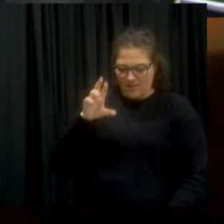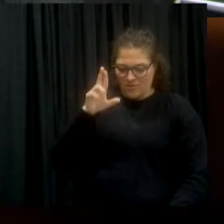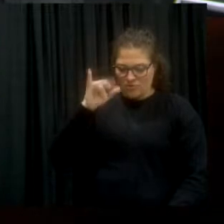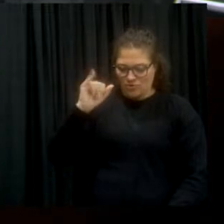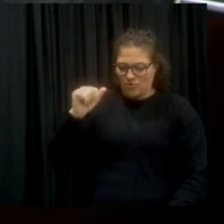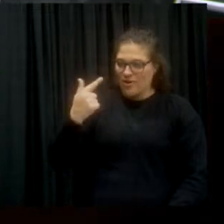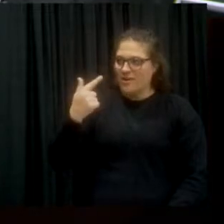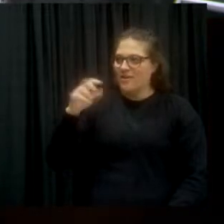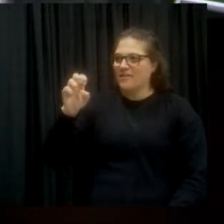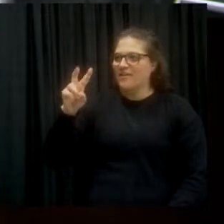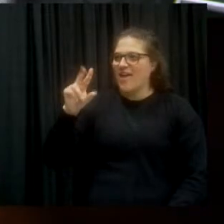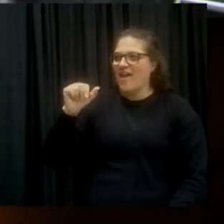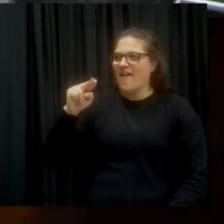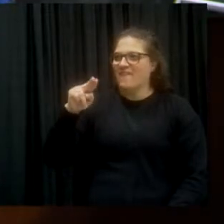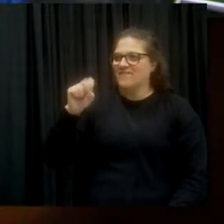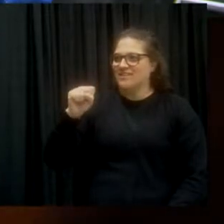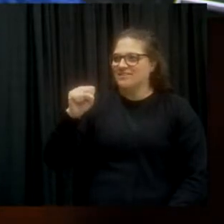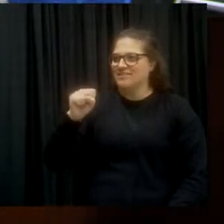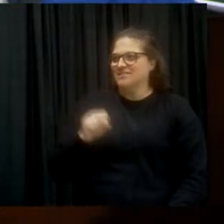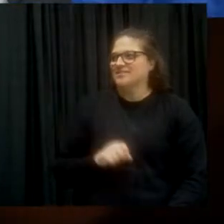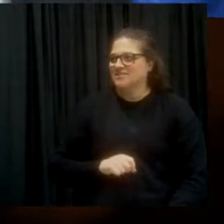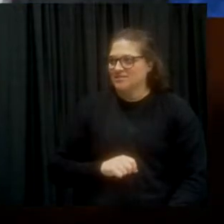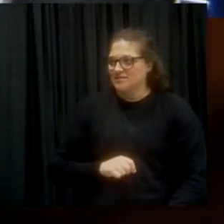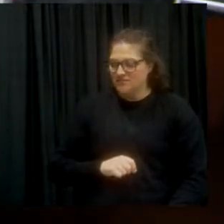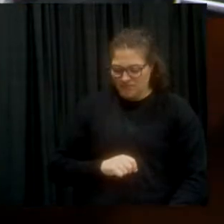Craig Evans.